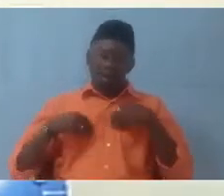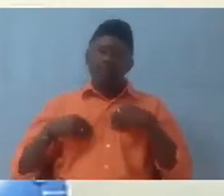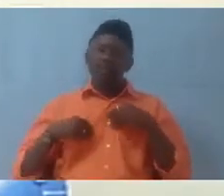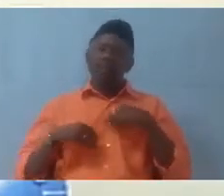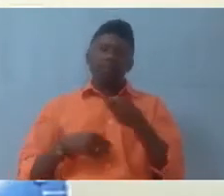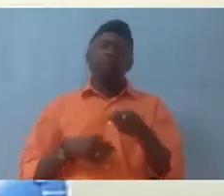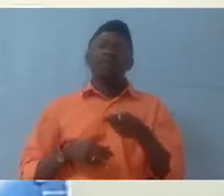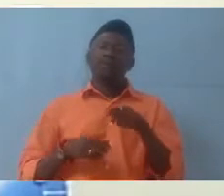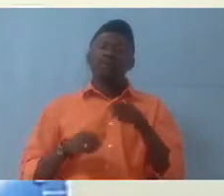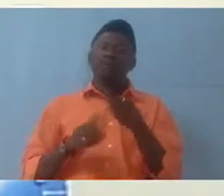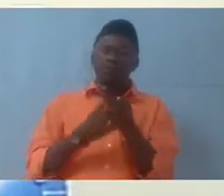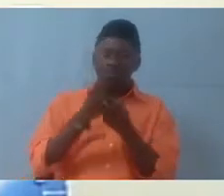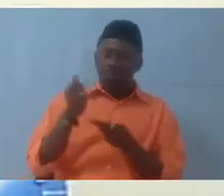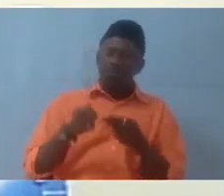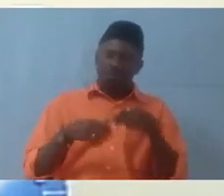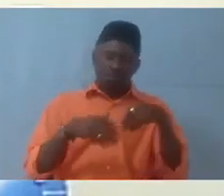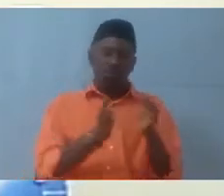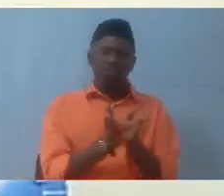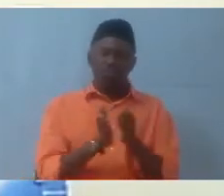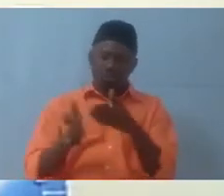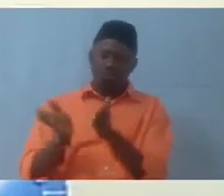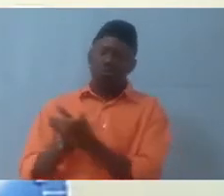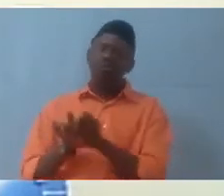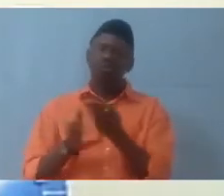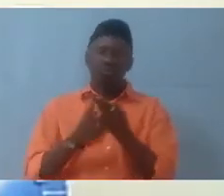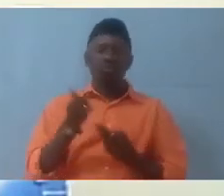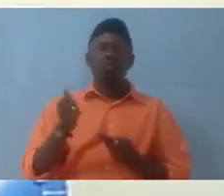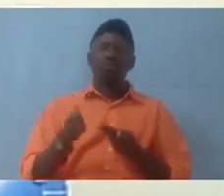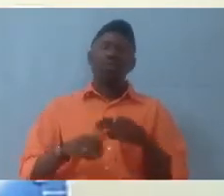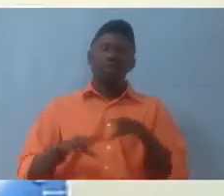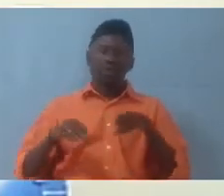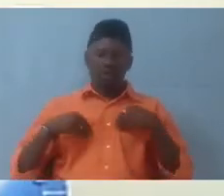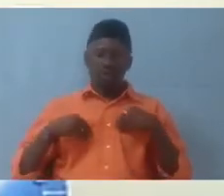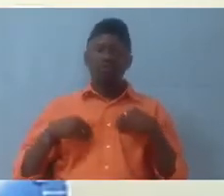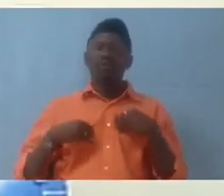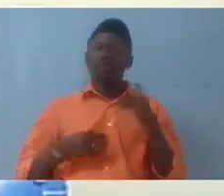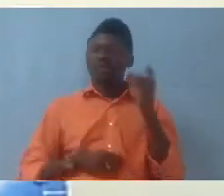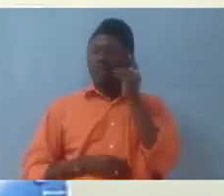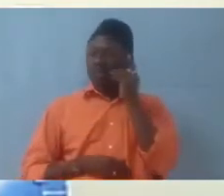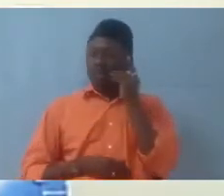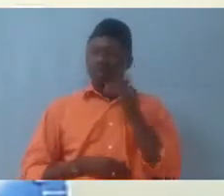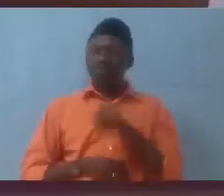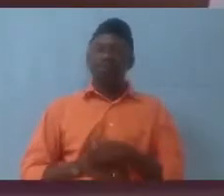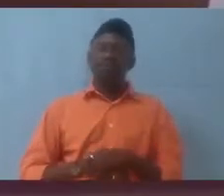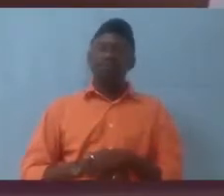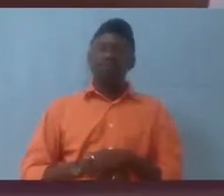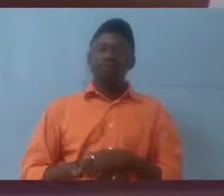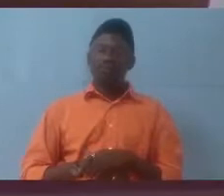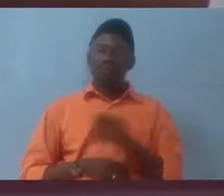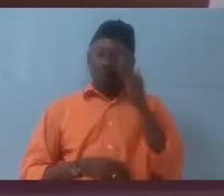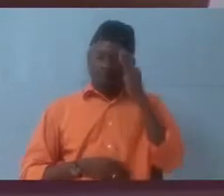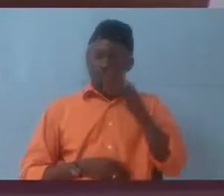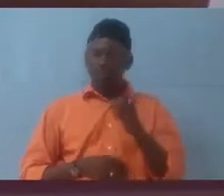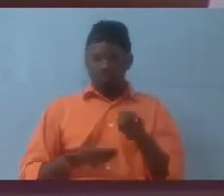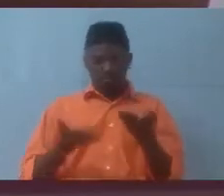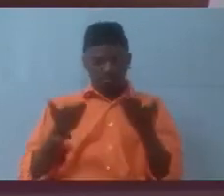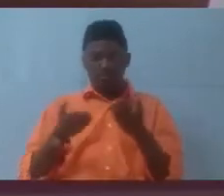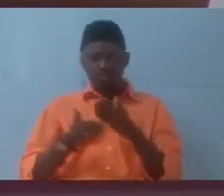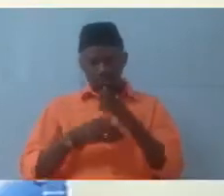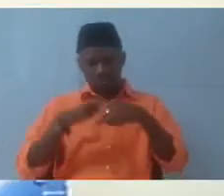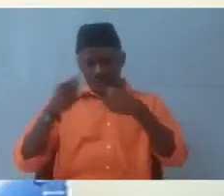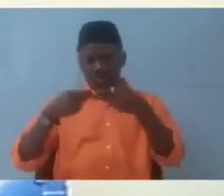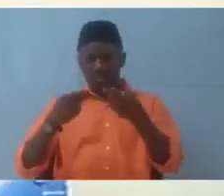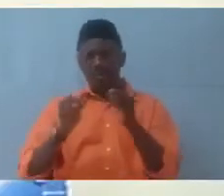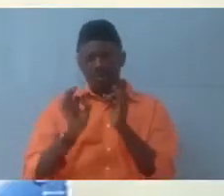nak nangoto yu bës yi ay ñom ñaar ñi ko sékk ñoko don nangoto. Thank you. You may continue. Légui mën nga